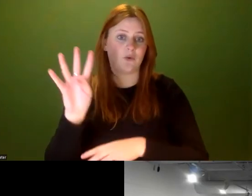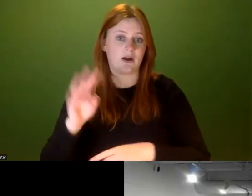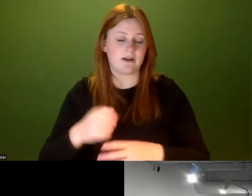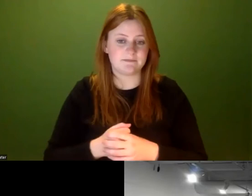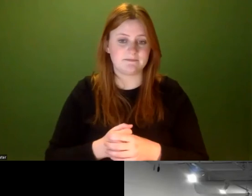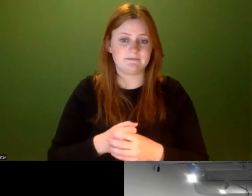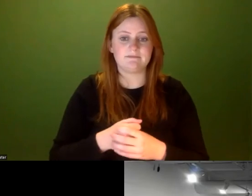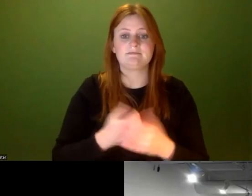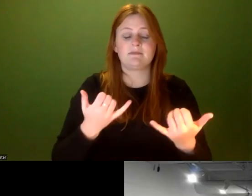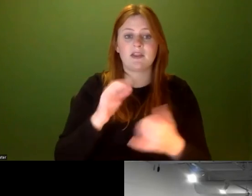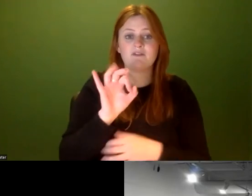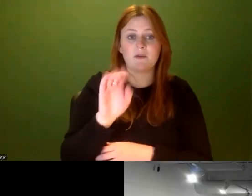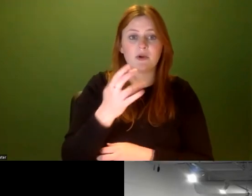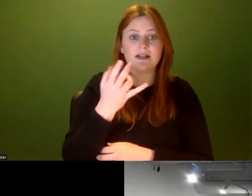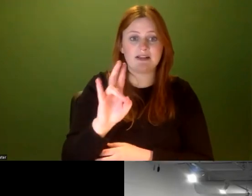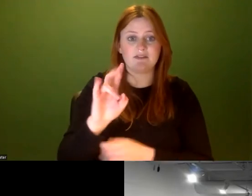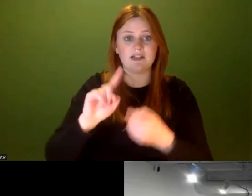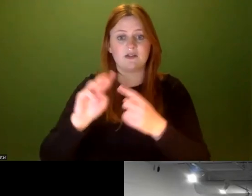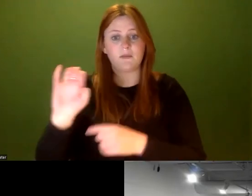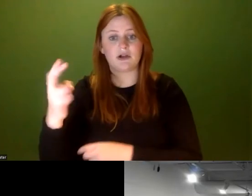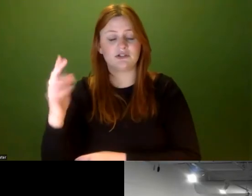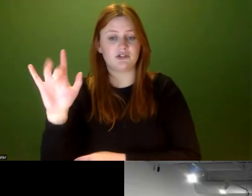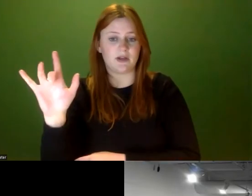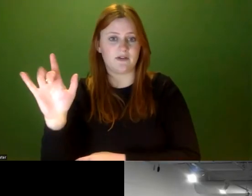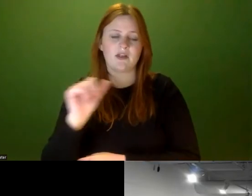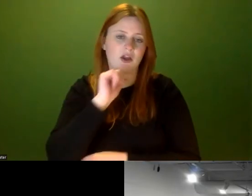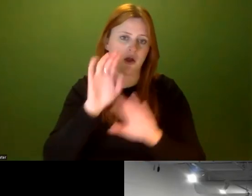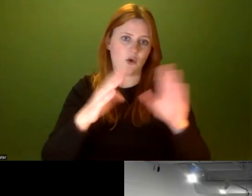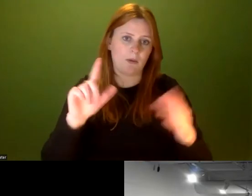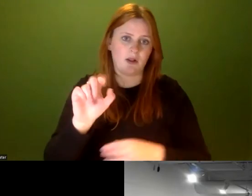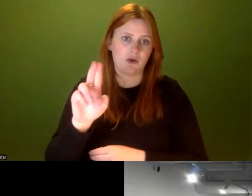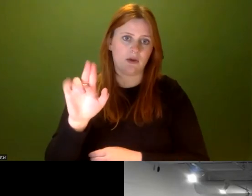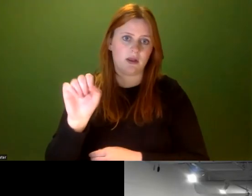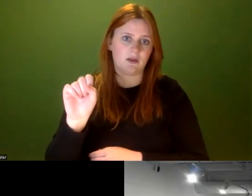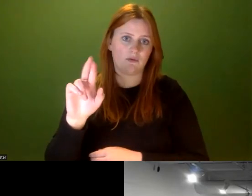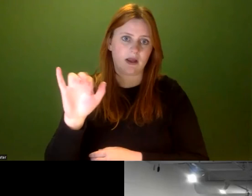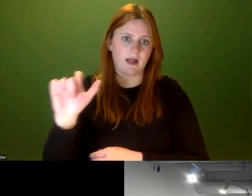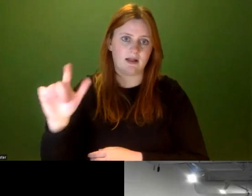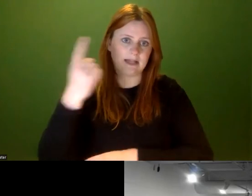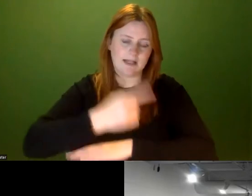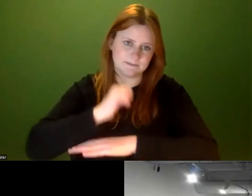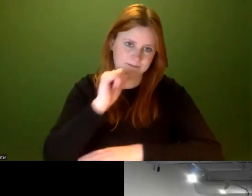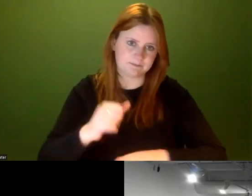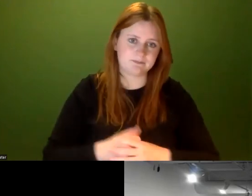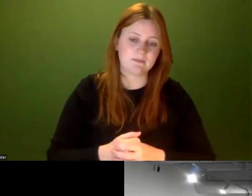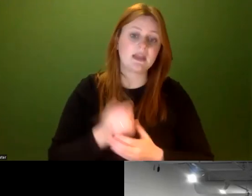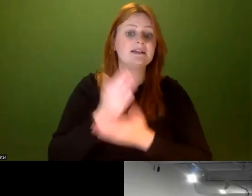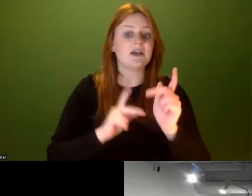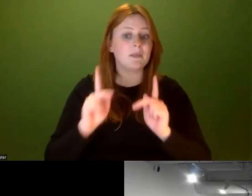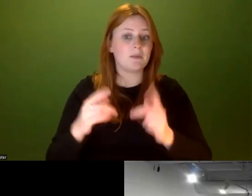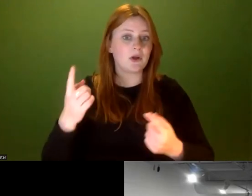March 25th, with the exception, of course, of Louis Riel Day. A couple of folks here are actually